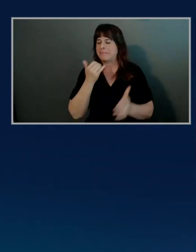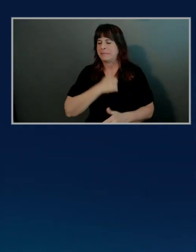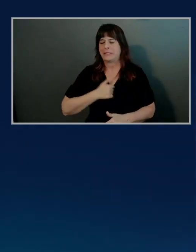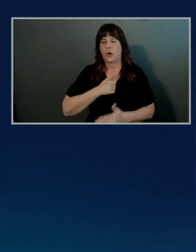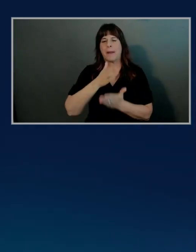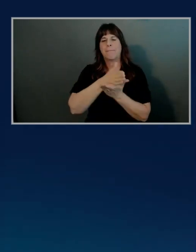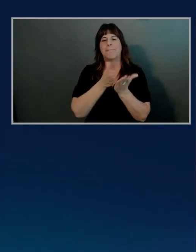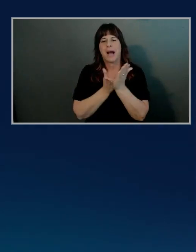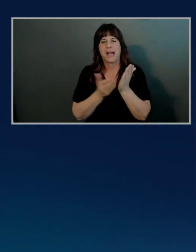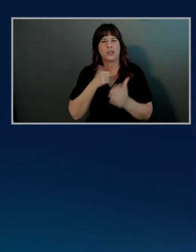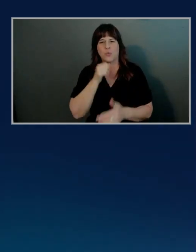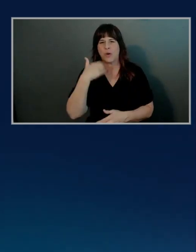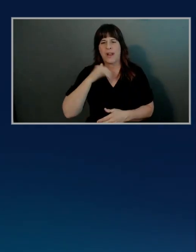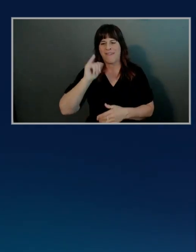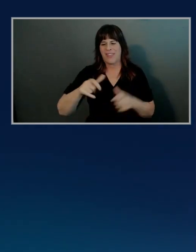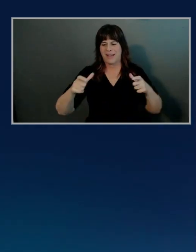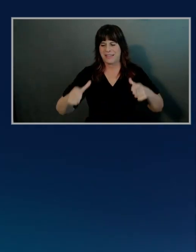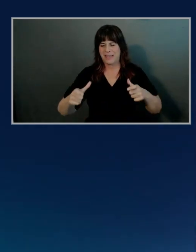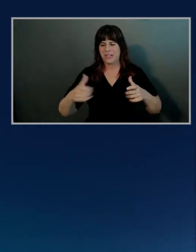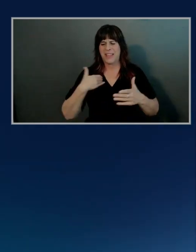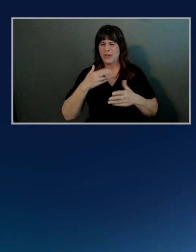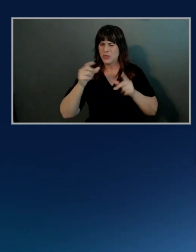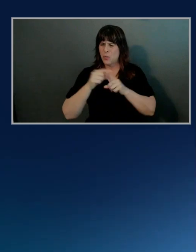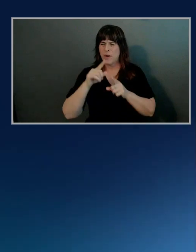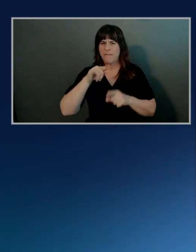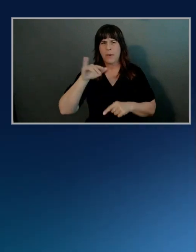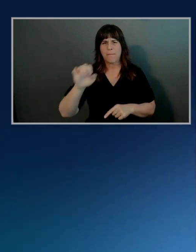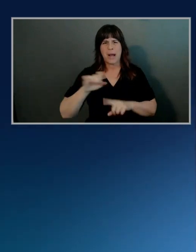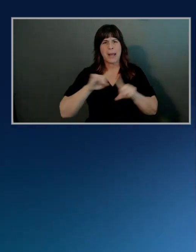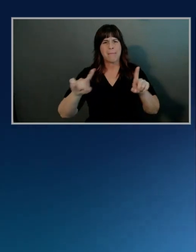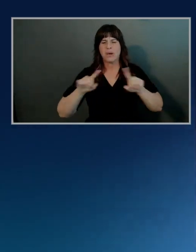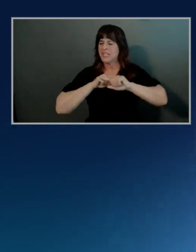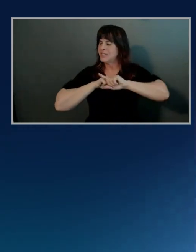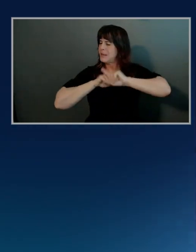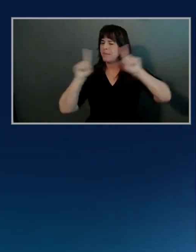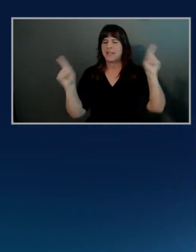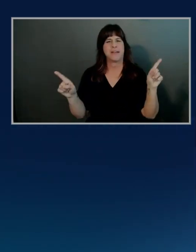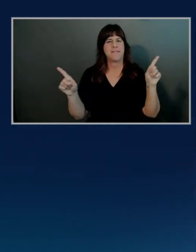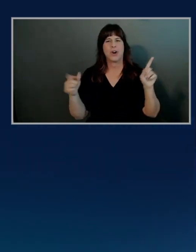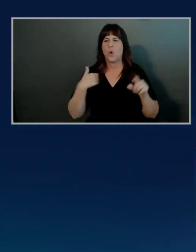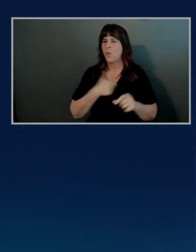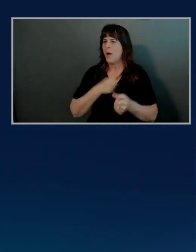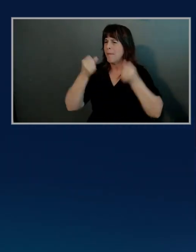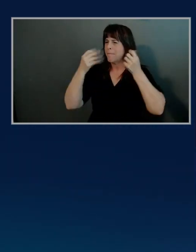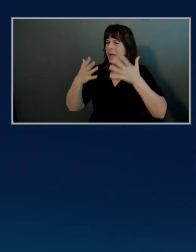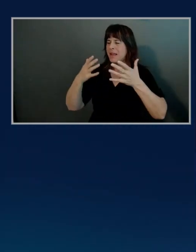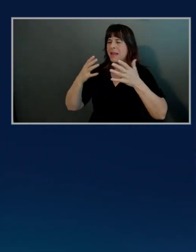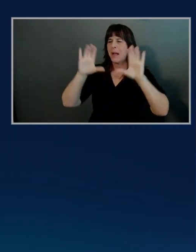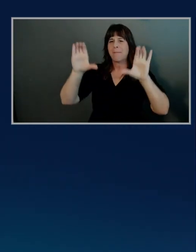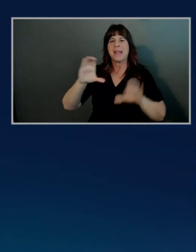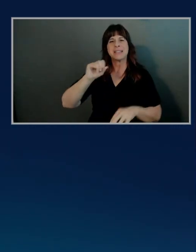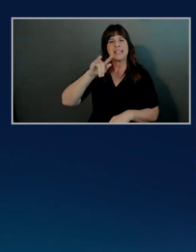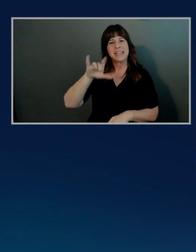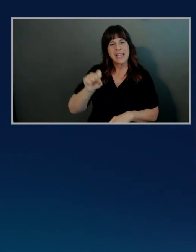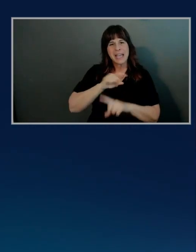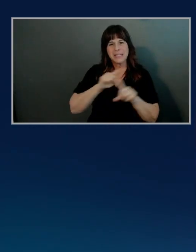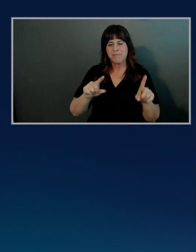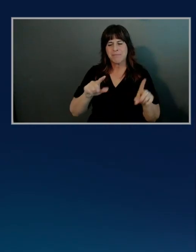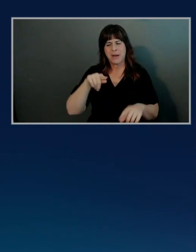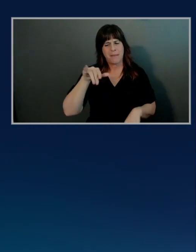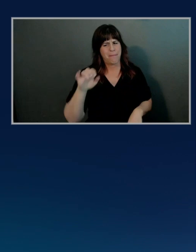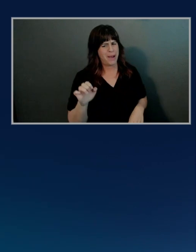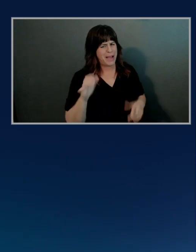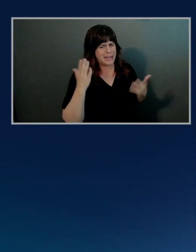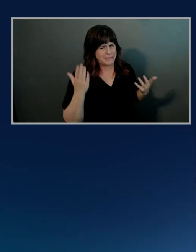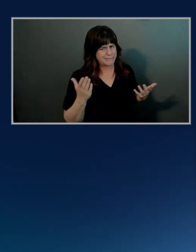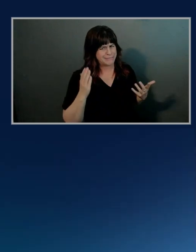Yeah. So like there's a word for pie, but it's something completely else than this. We have tons of amazing cakes in Vienna, but pie apparently not